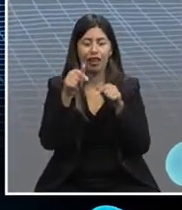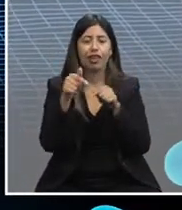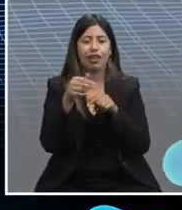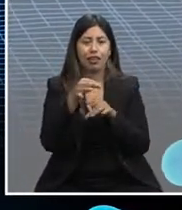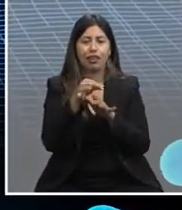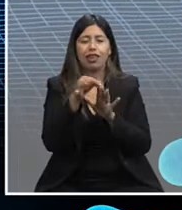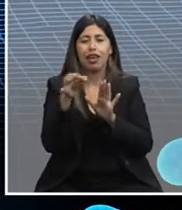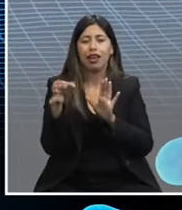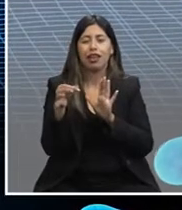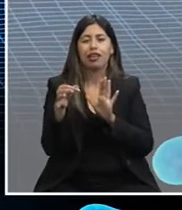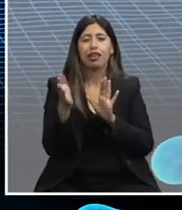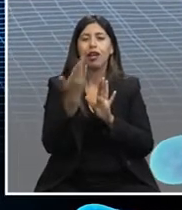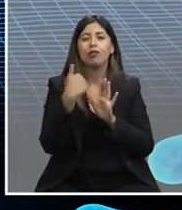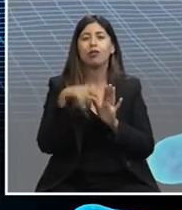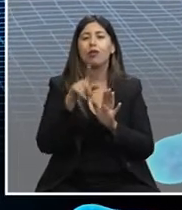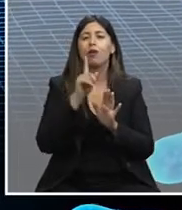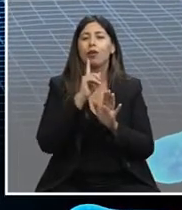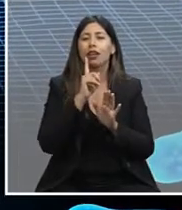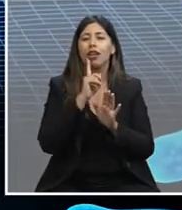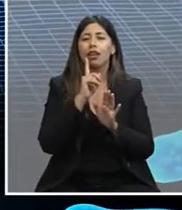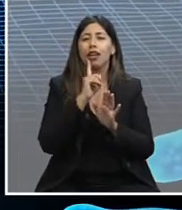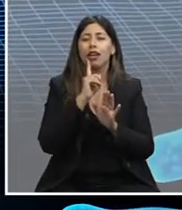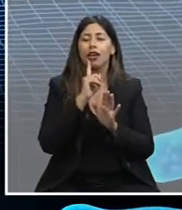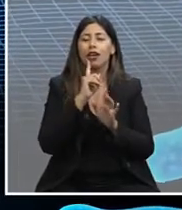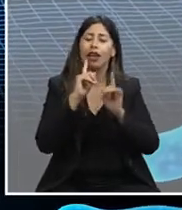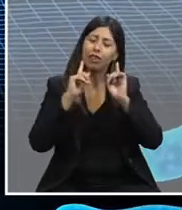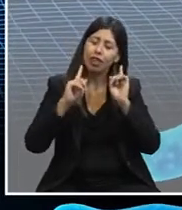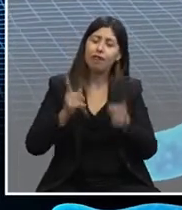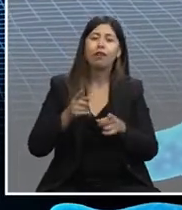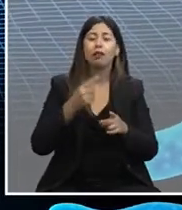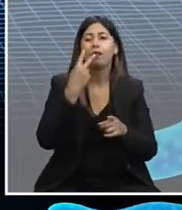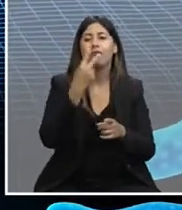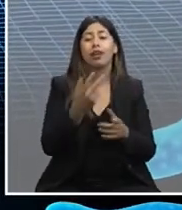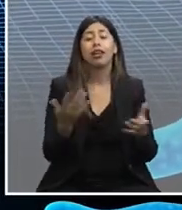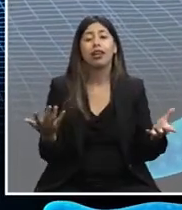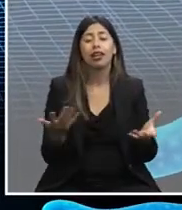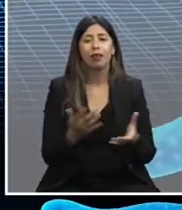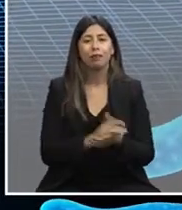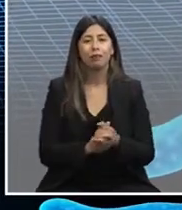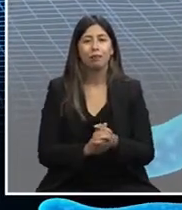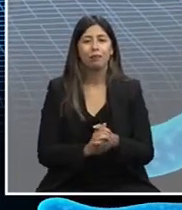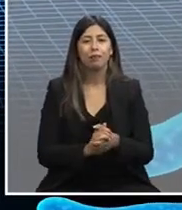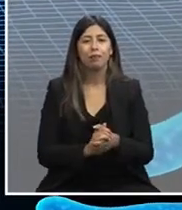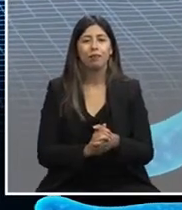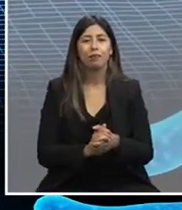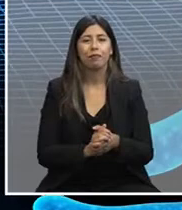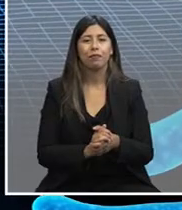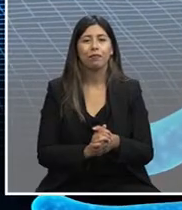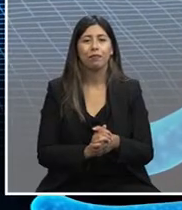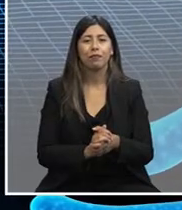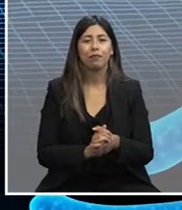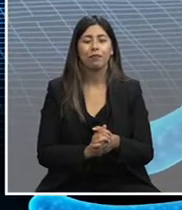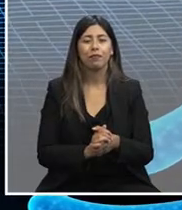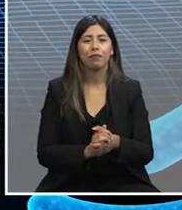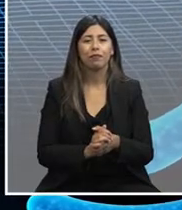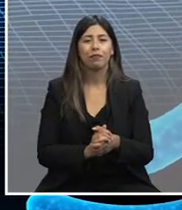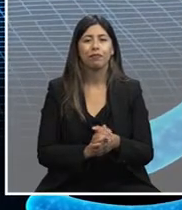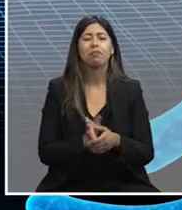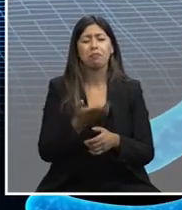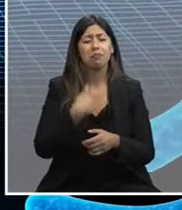have. The basic law of human desire is dopamine. So how do we get it without destroying